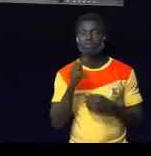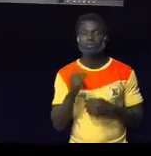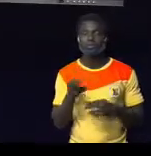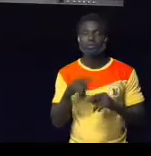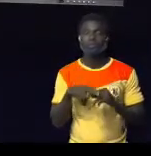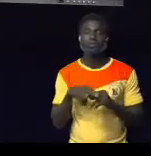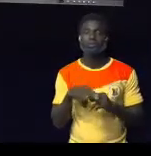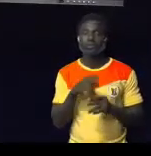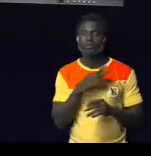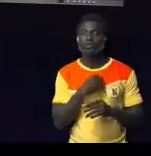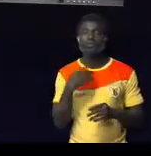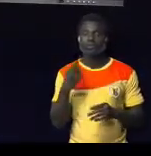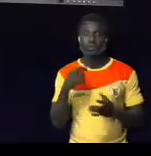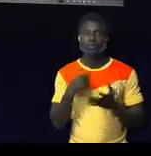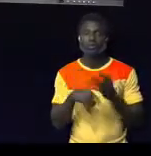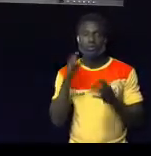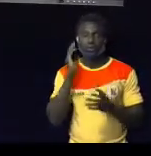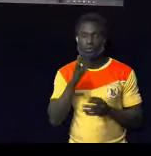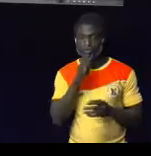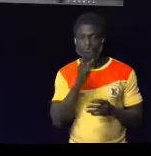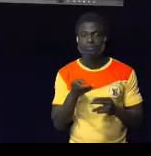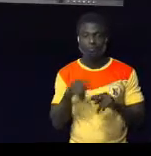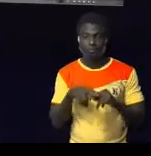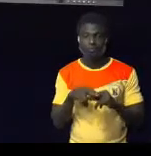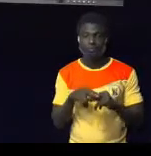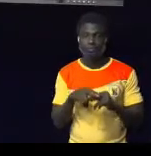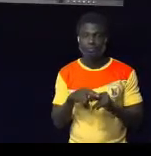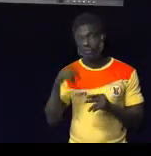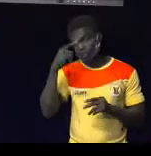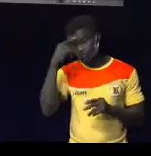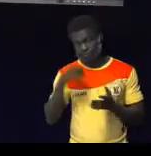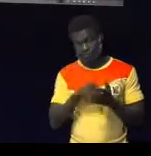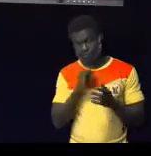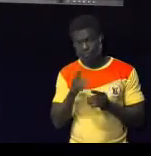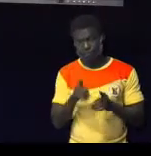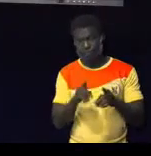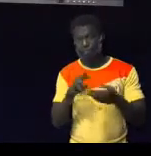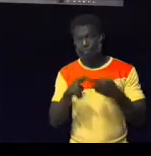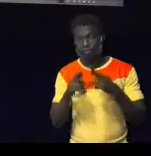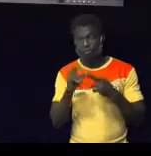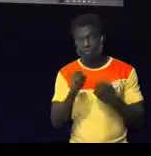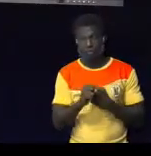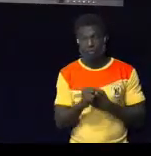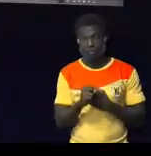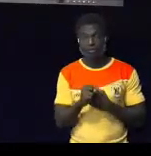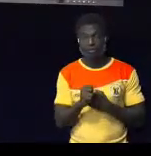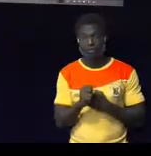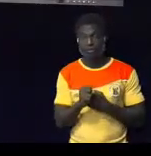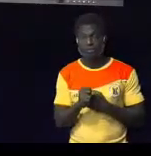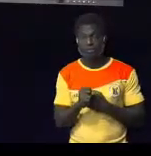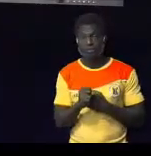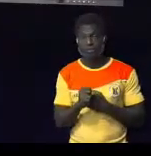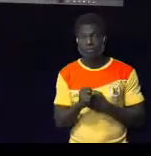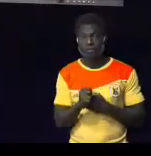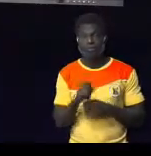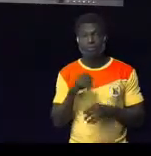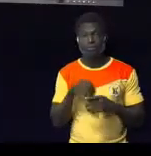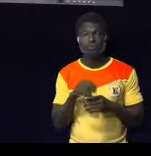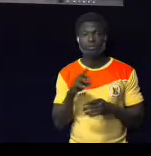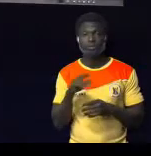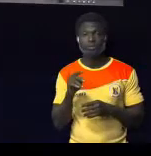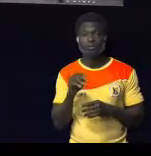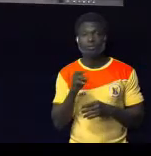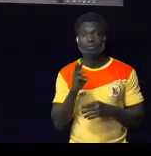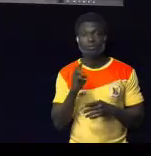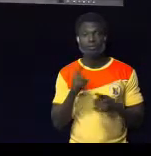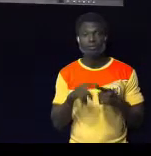been increased in the ratio 6 to 24, then the price will also be increased, because it's a direct relationship. The price